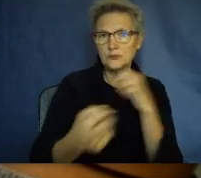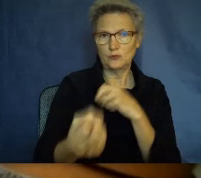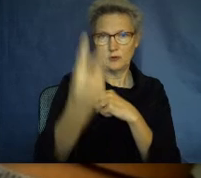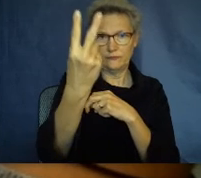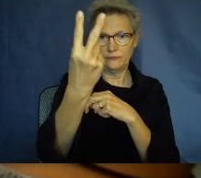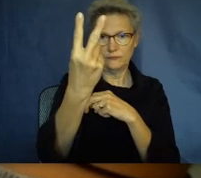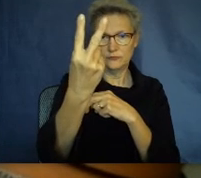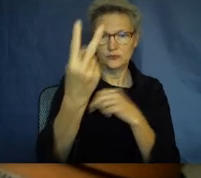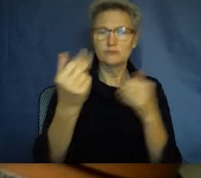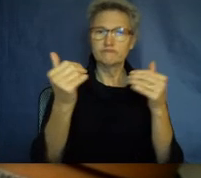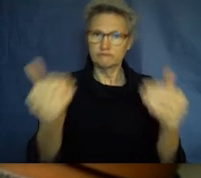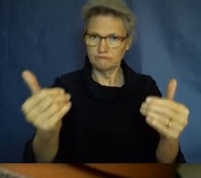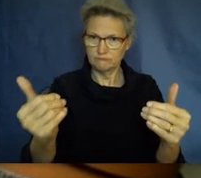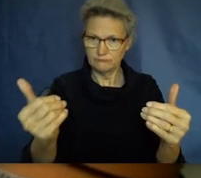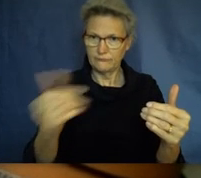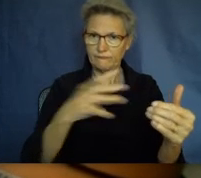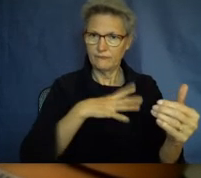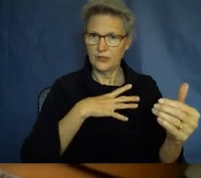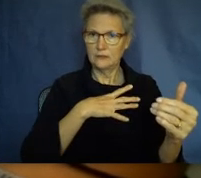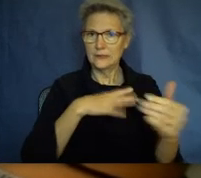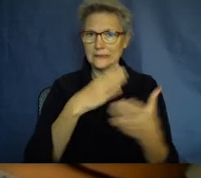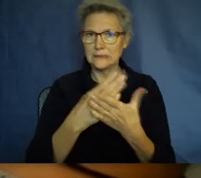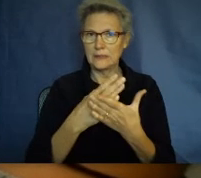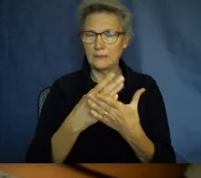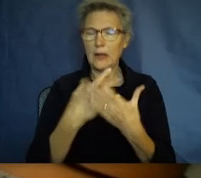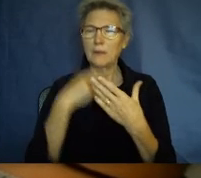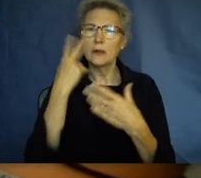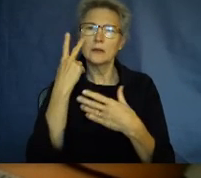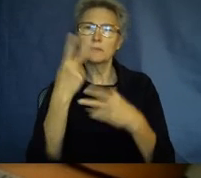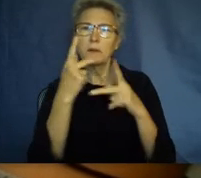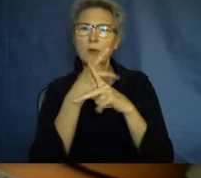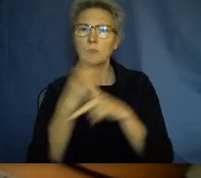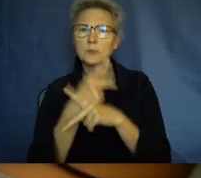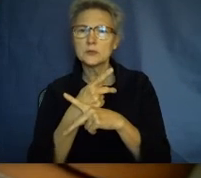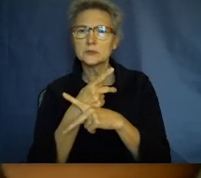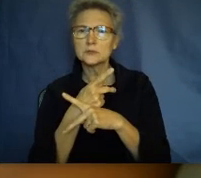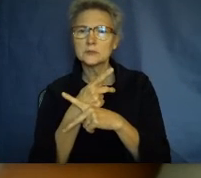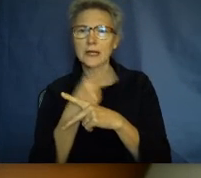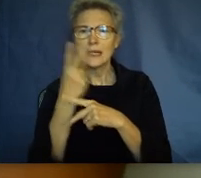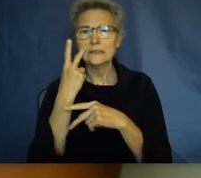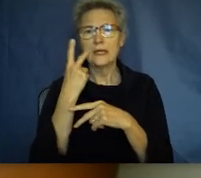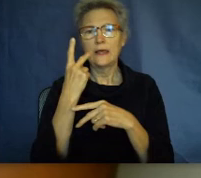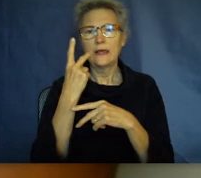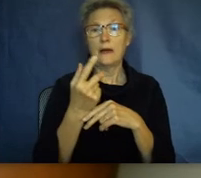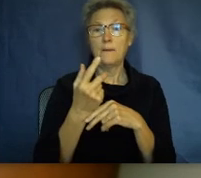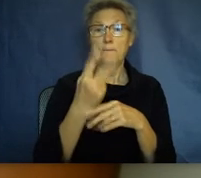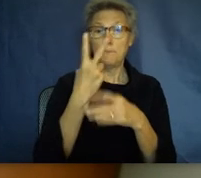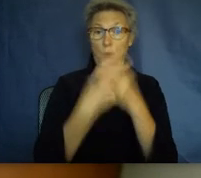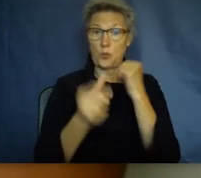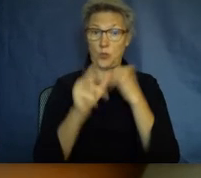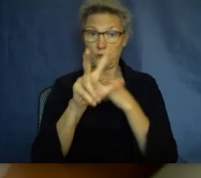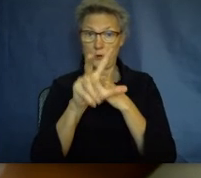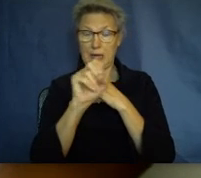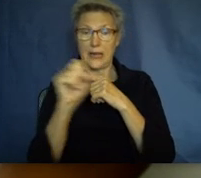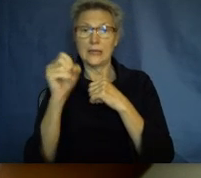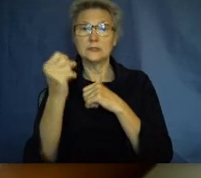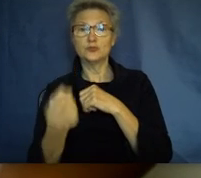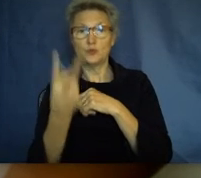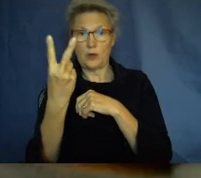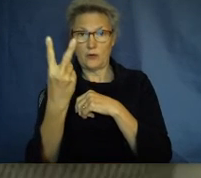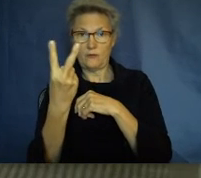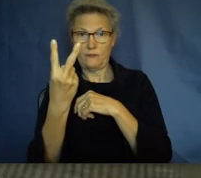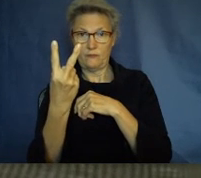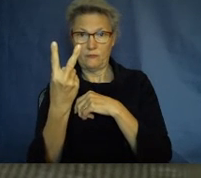12. So we're good to go here. Now I'm going to look at my multiples, and I see that both 3